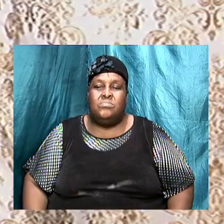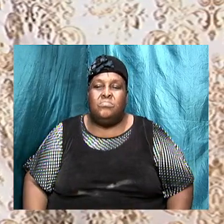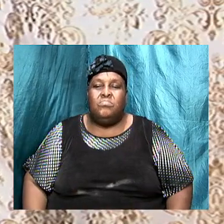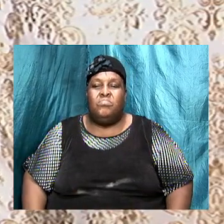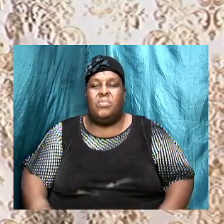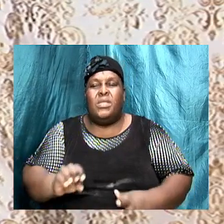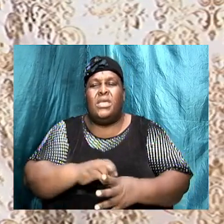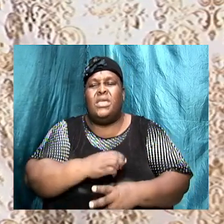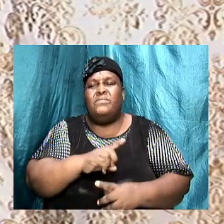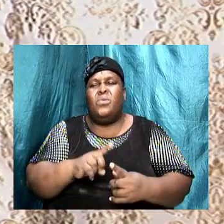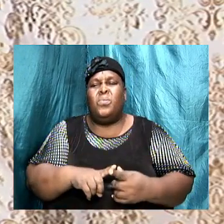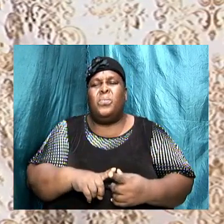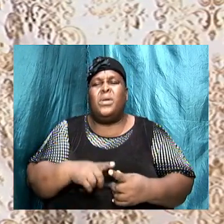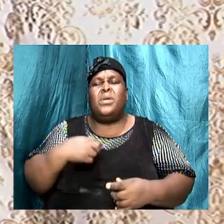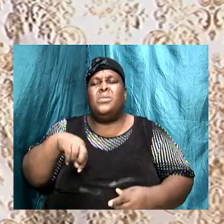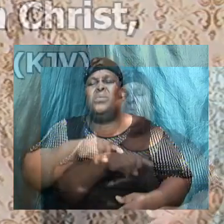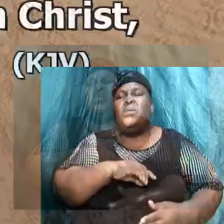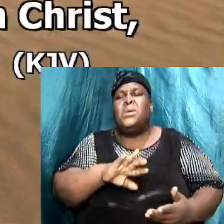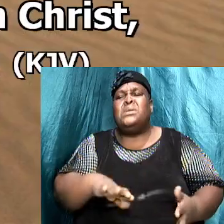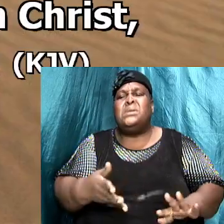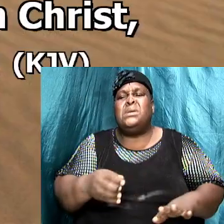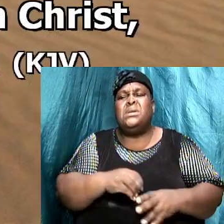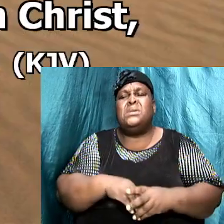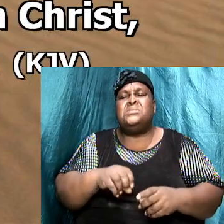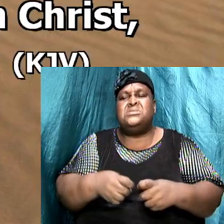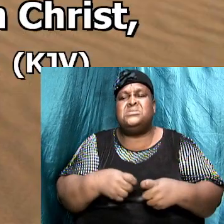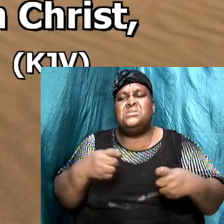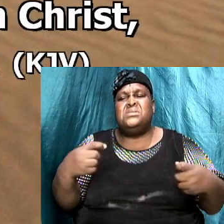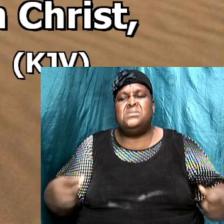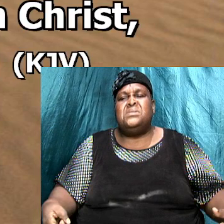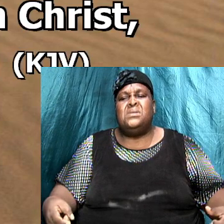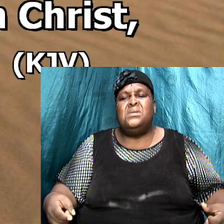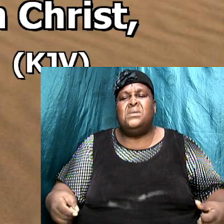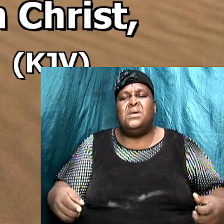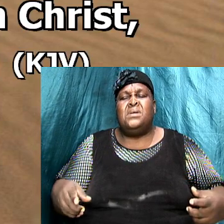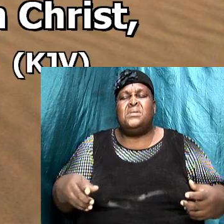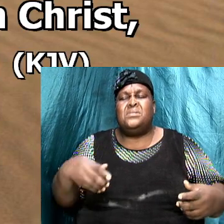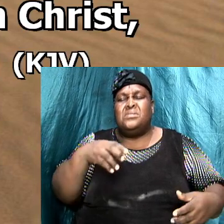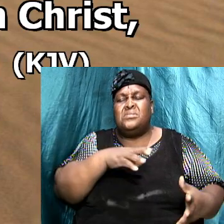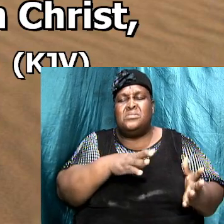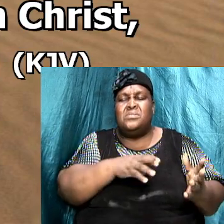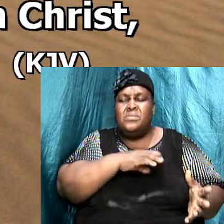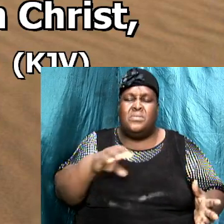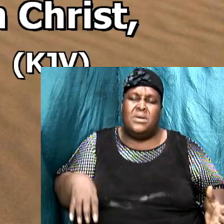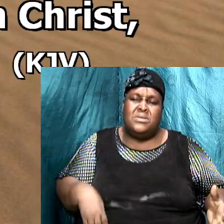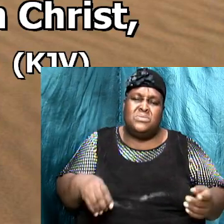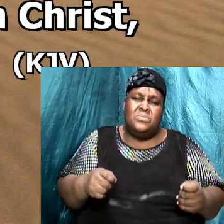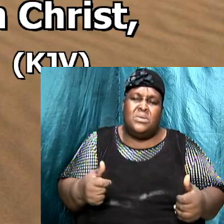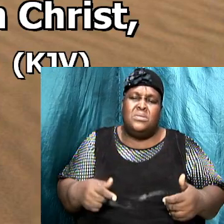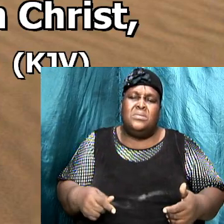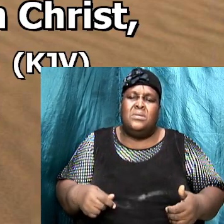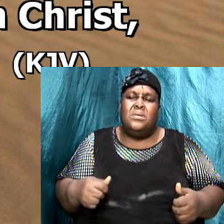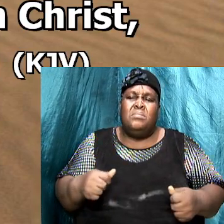Even when we were dead in our sins, at Christ quickened us together.